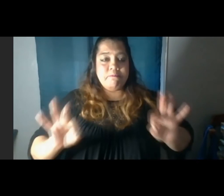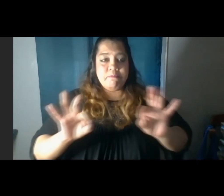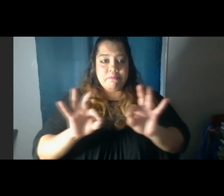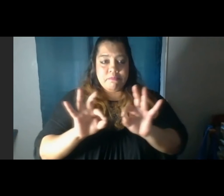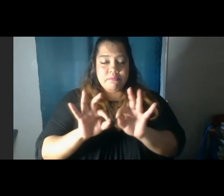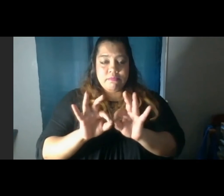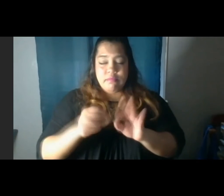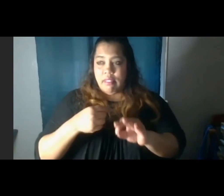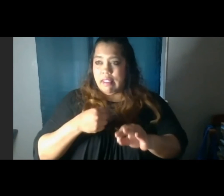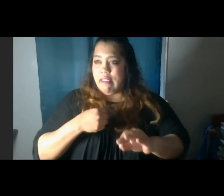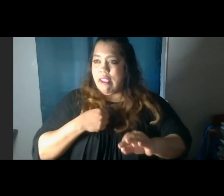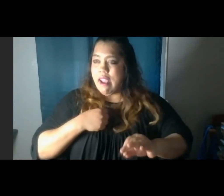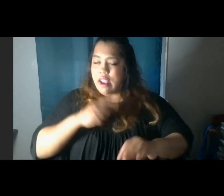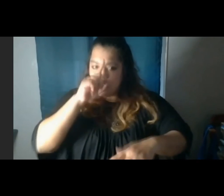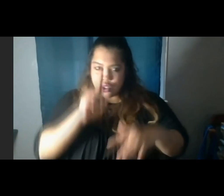I do enough.